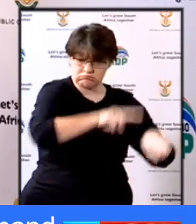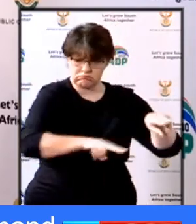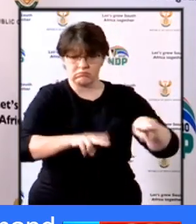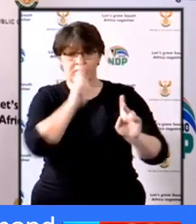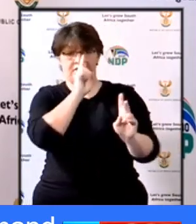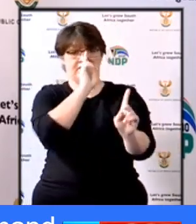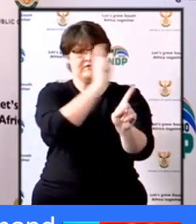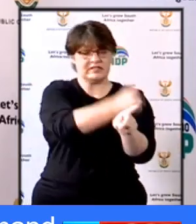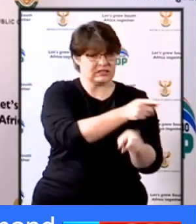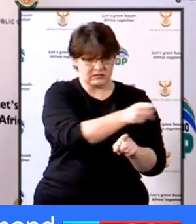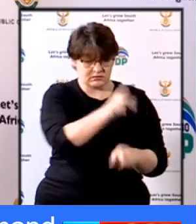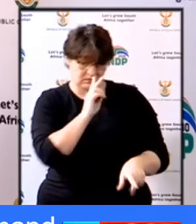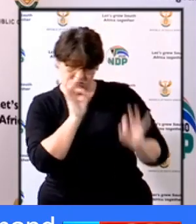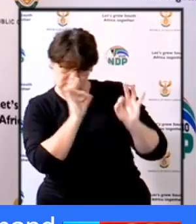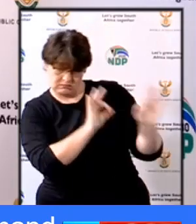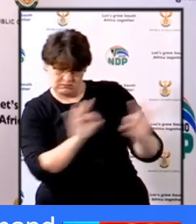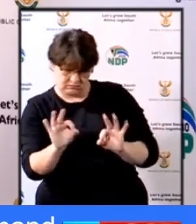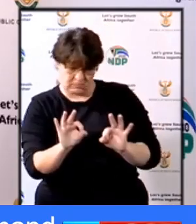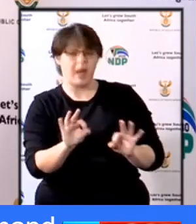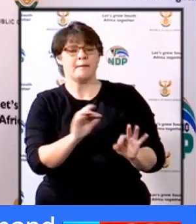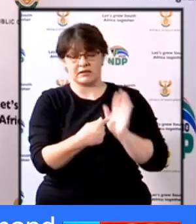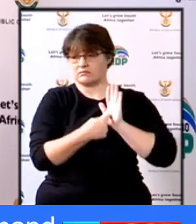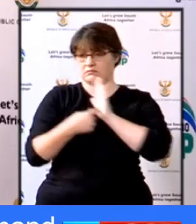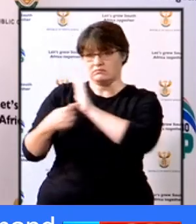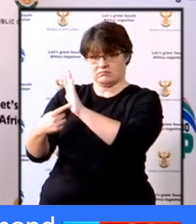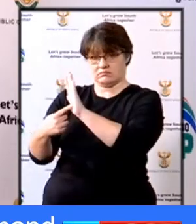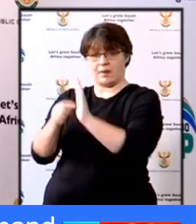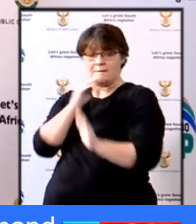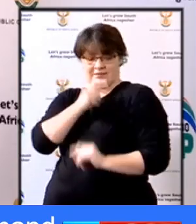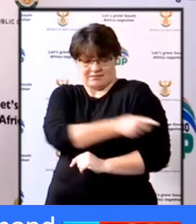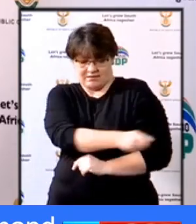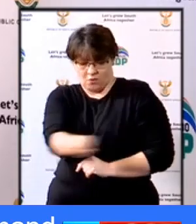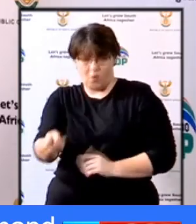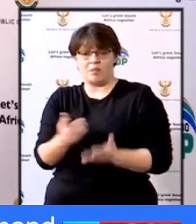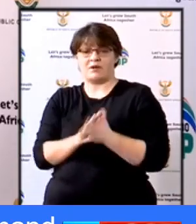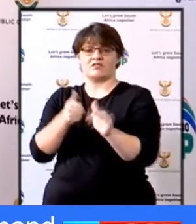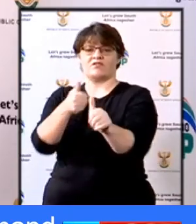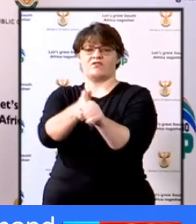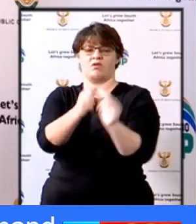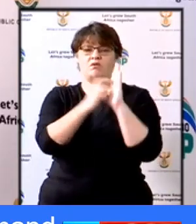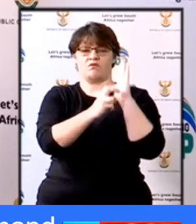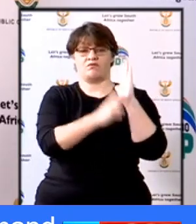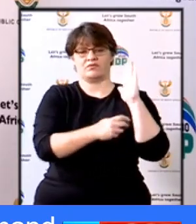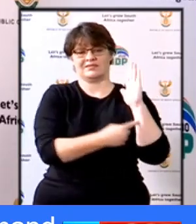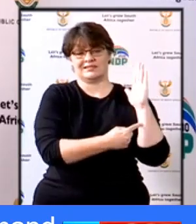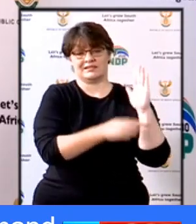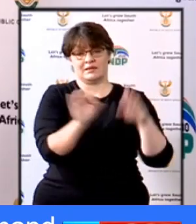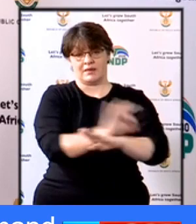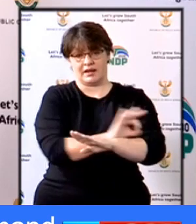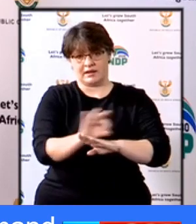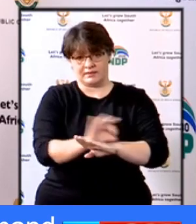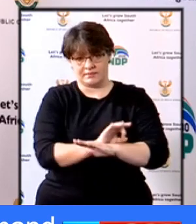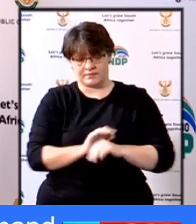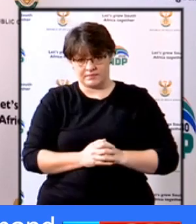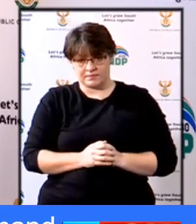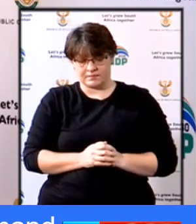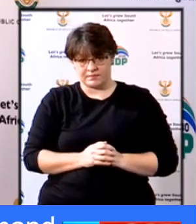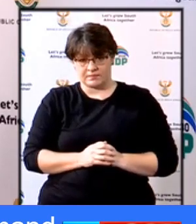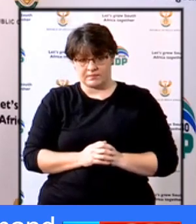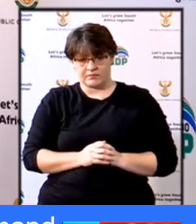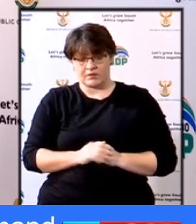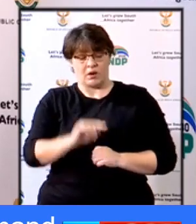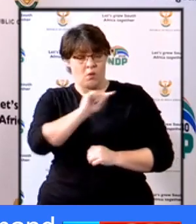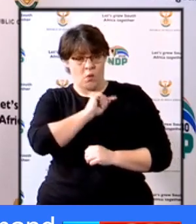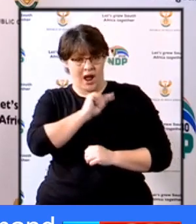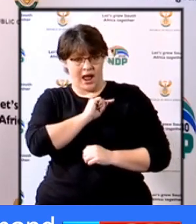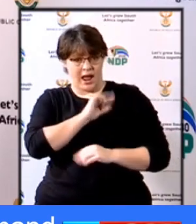to see, and must be adhered to. And it's important because if those plans